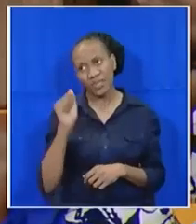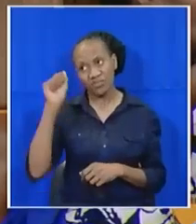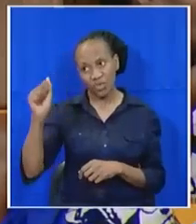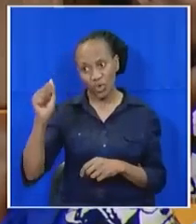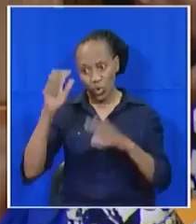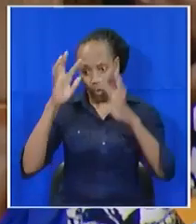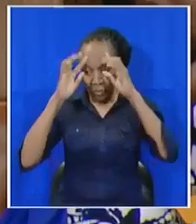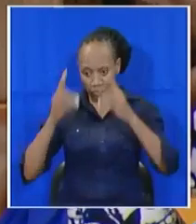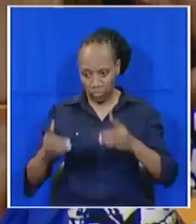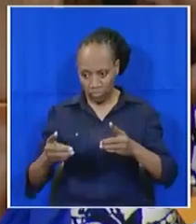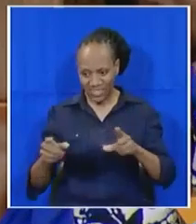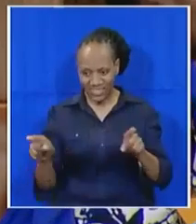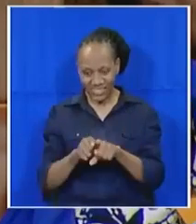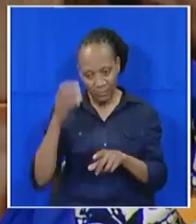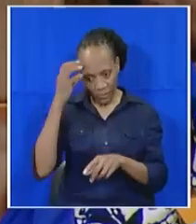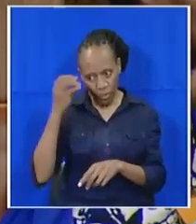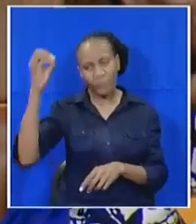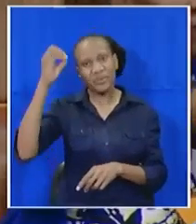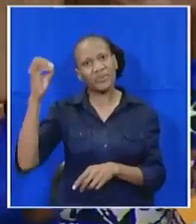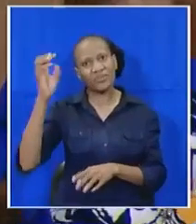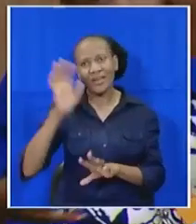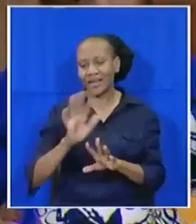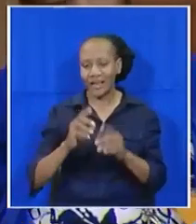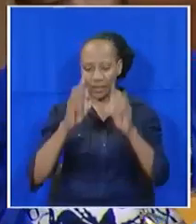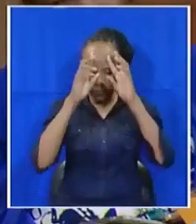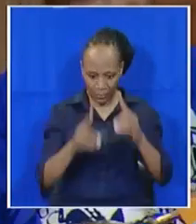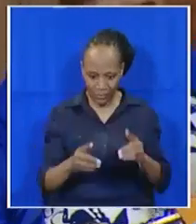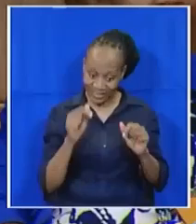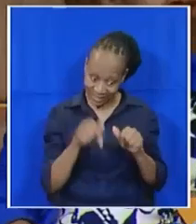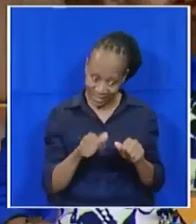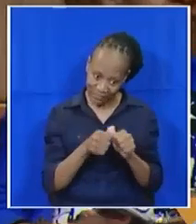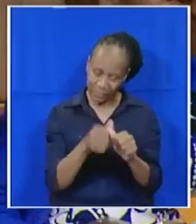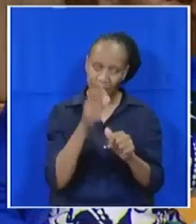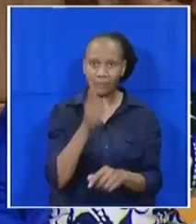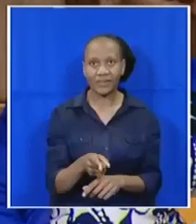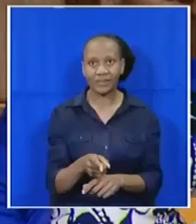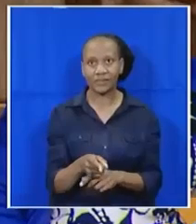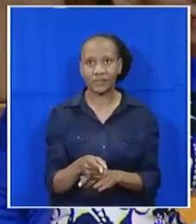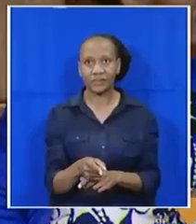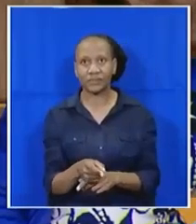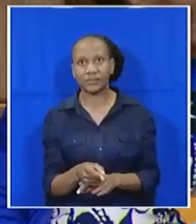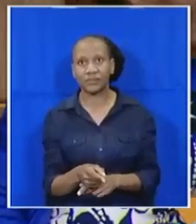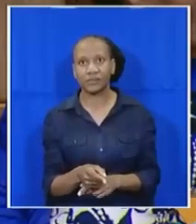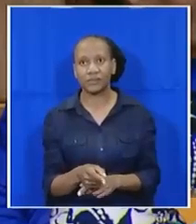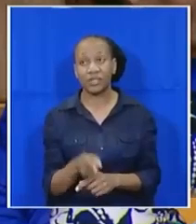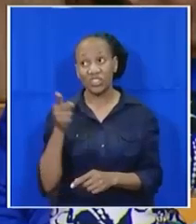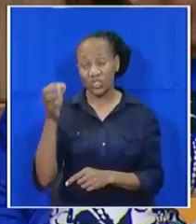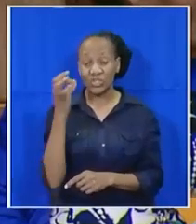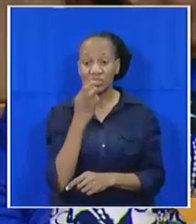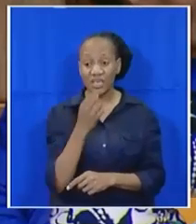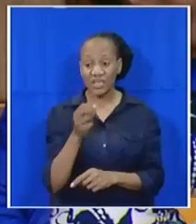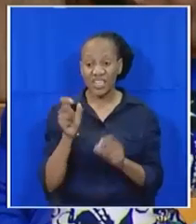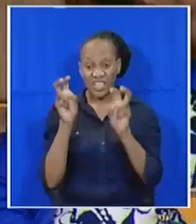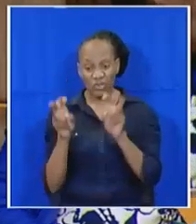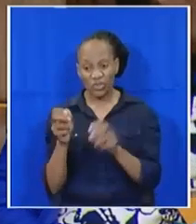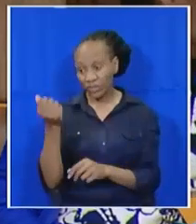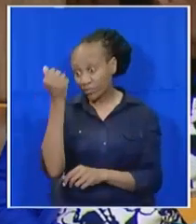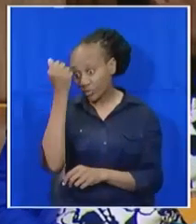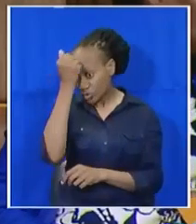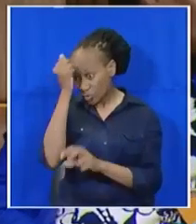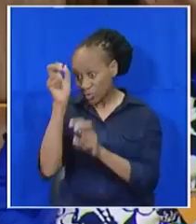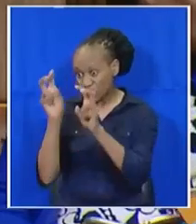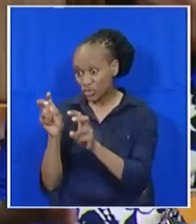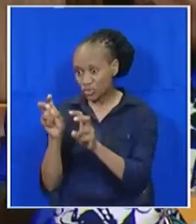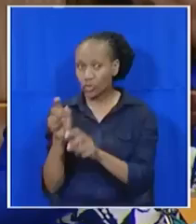opinions. Ruling must be a ruling. And then what you ruled about stupidity, Yes. I still think you were wrong. A